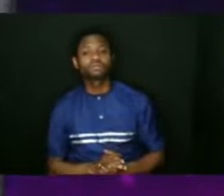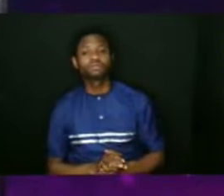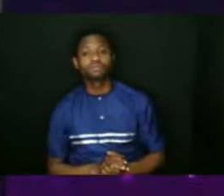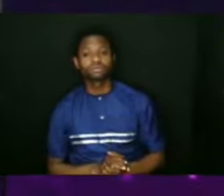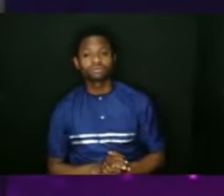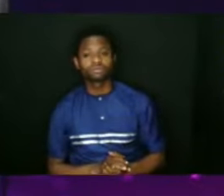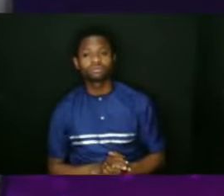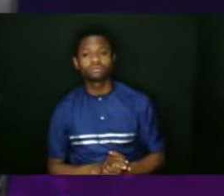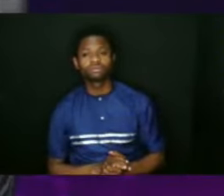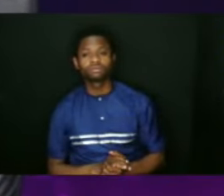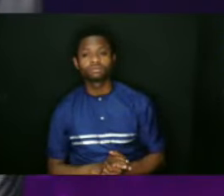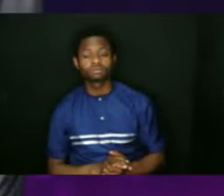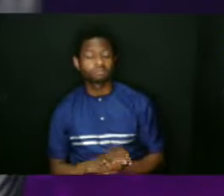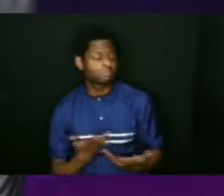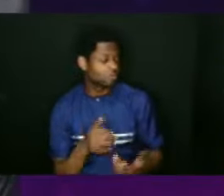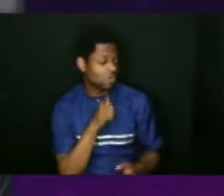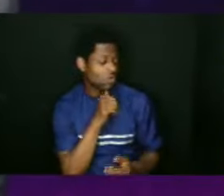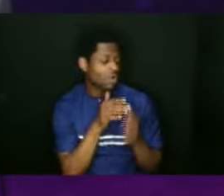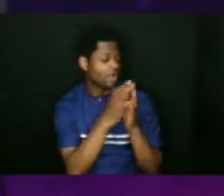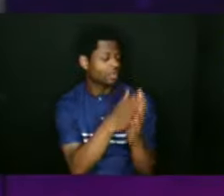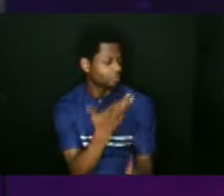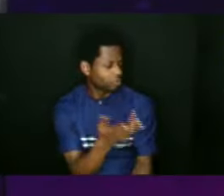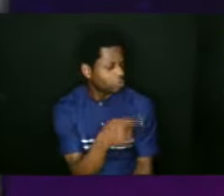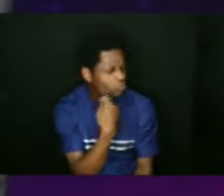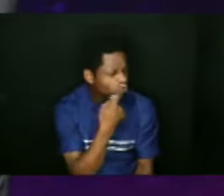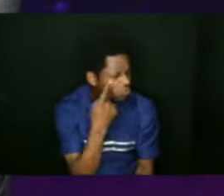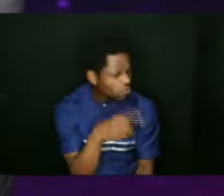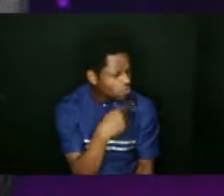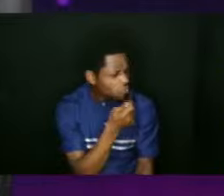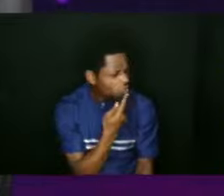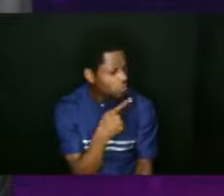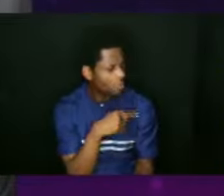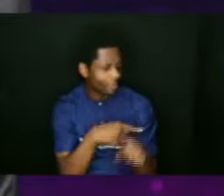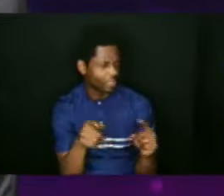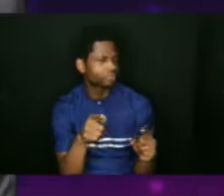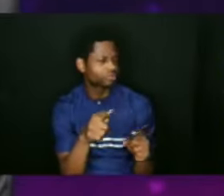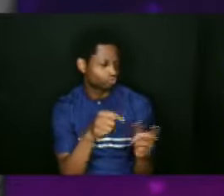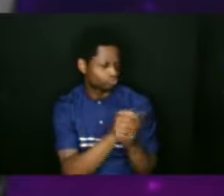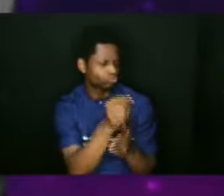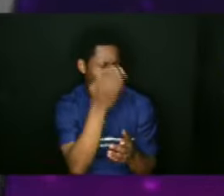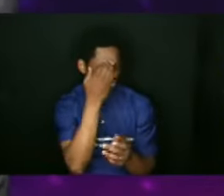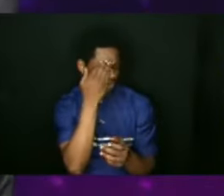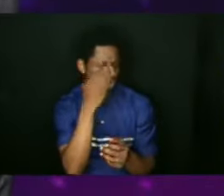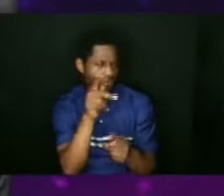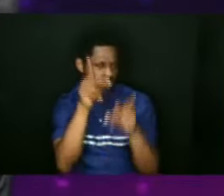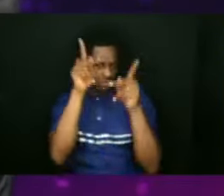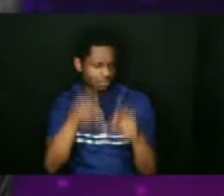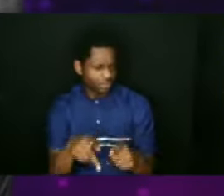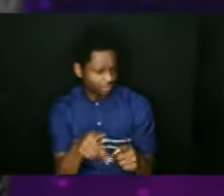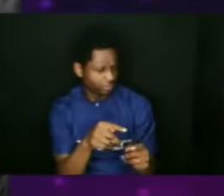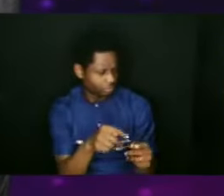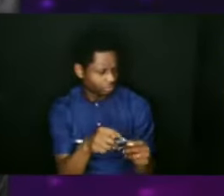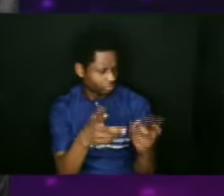have not asked of your title, but they will know that indeed an attractive person is here.